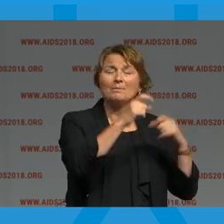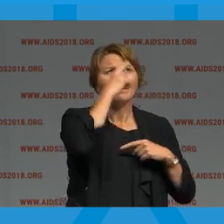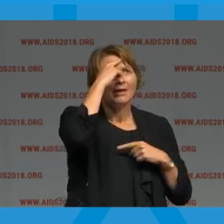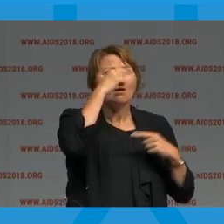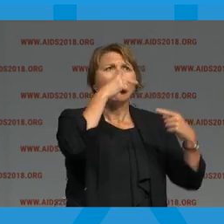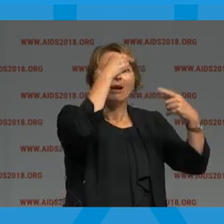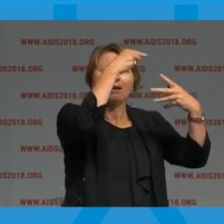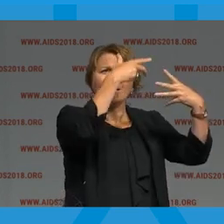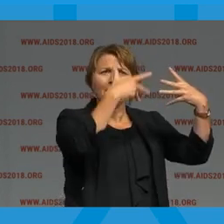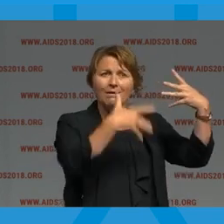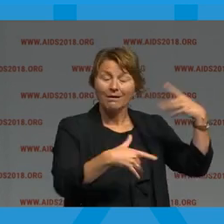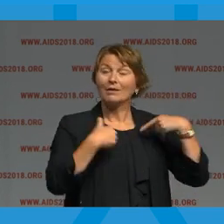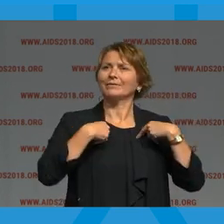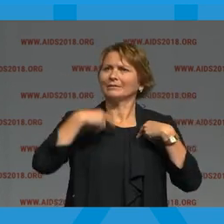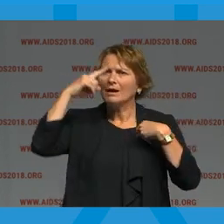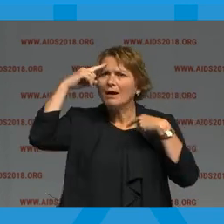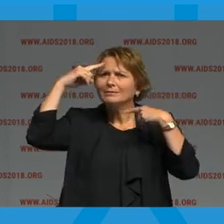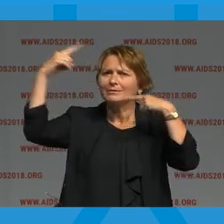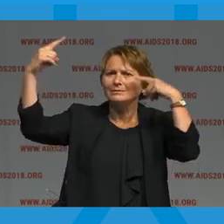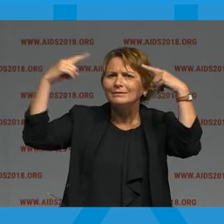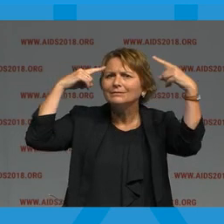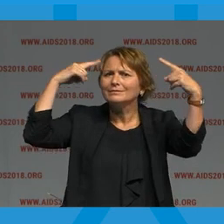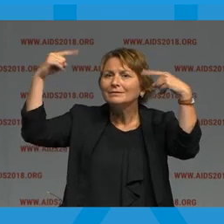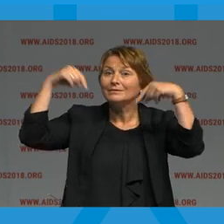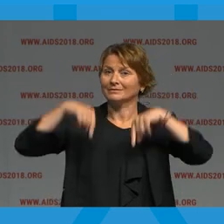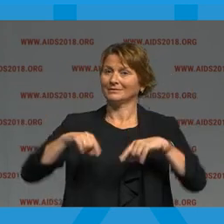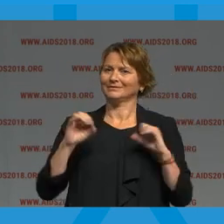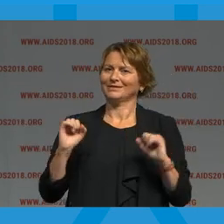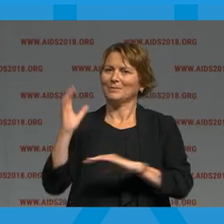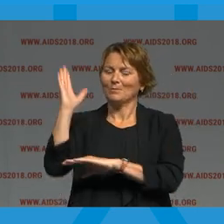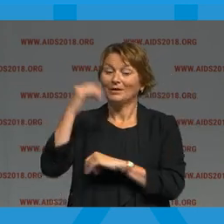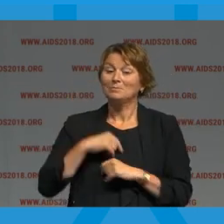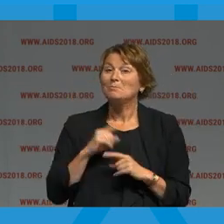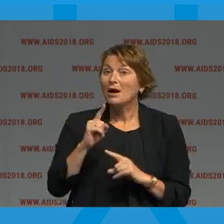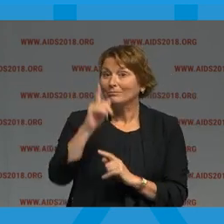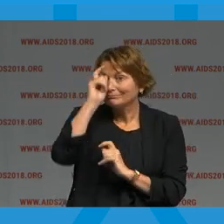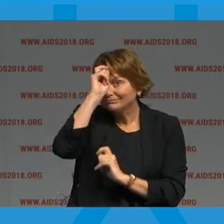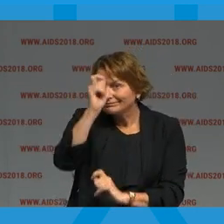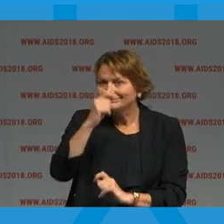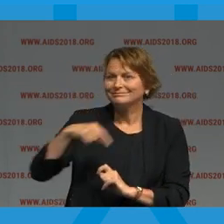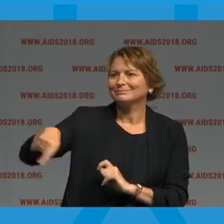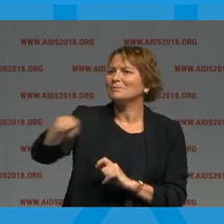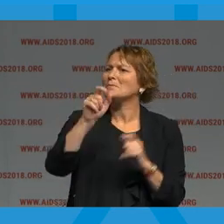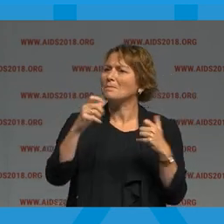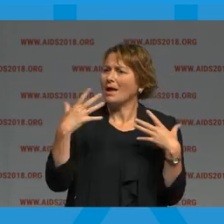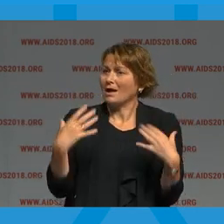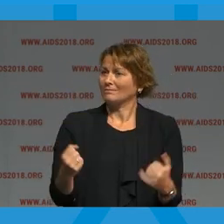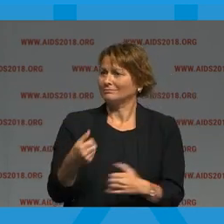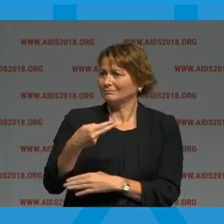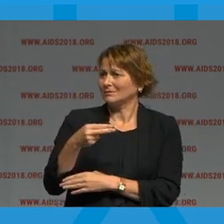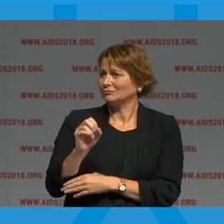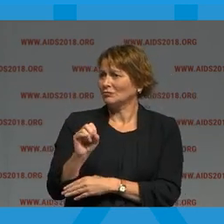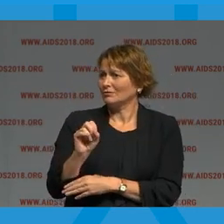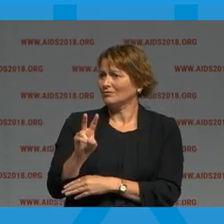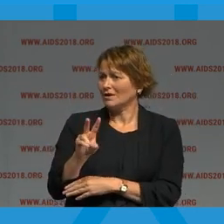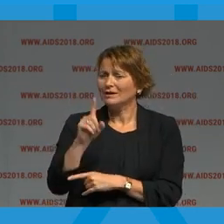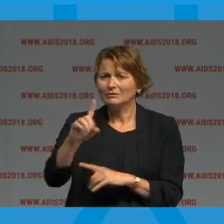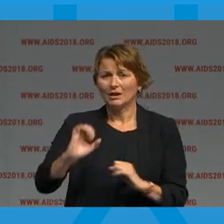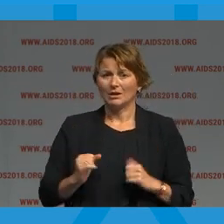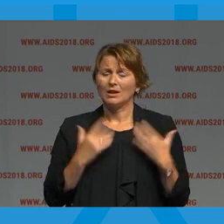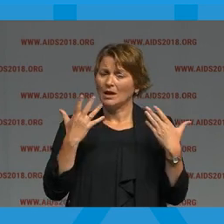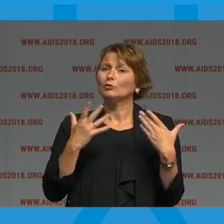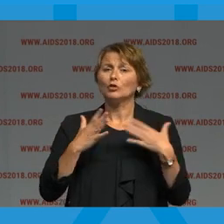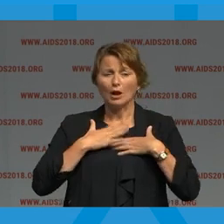make this presentation possible. And in particular, a special recognition to the people living with HIV who have generously